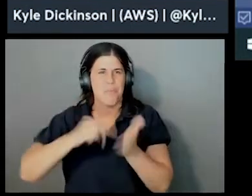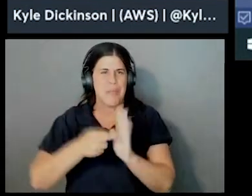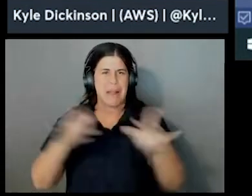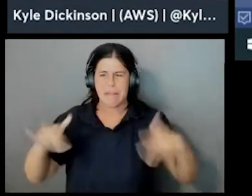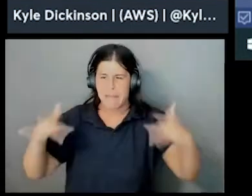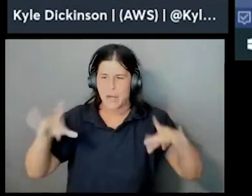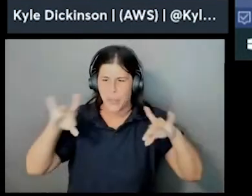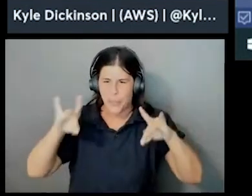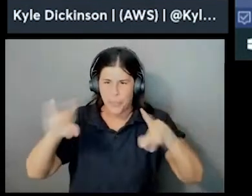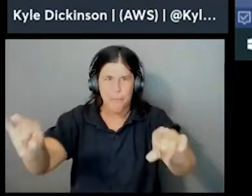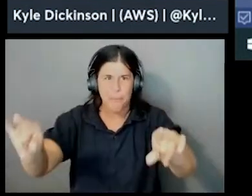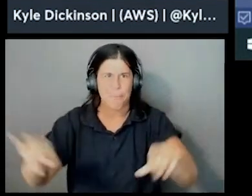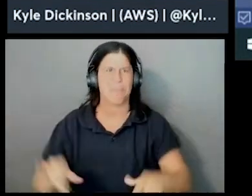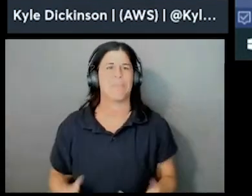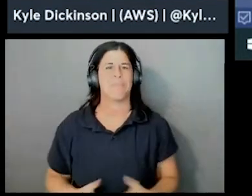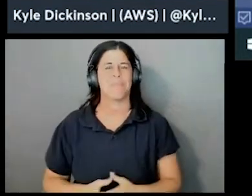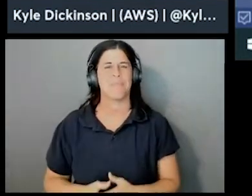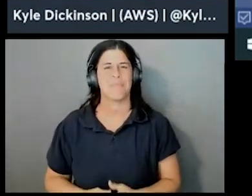Yeah.